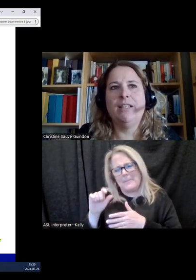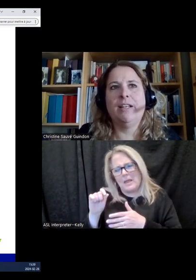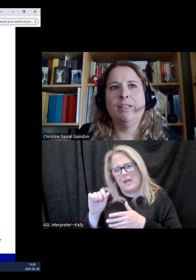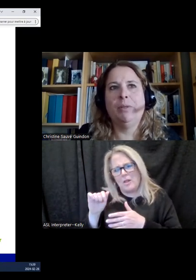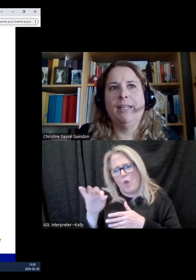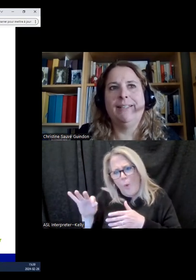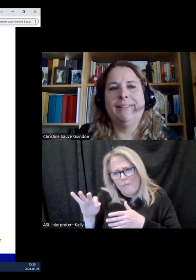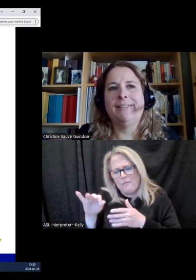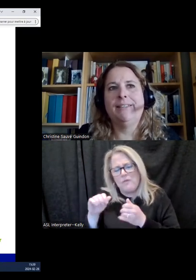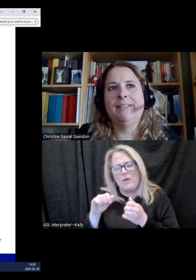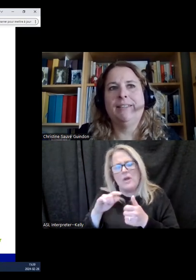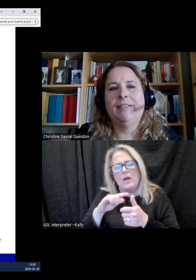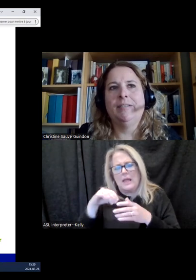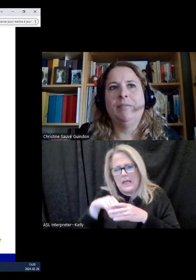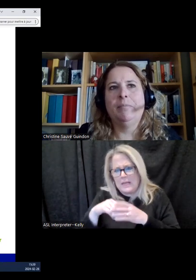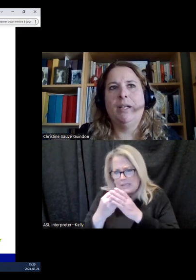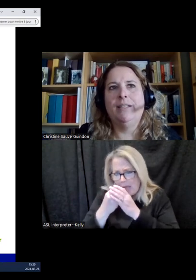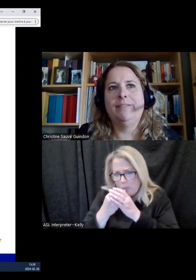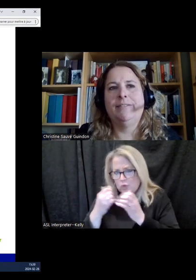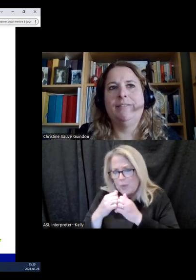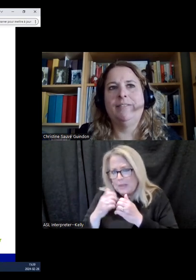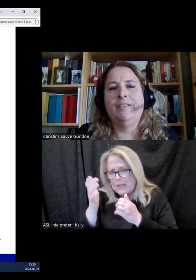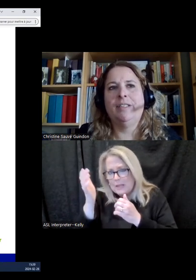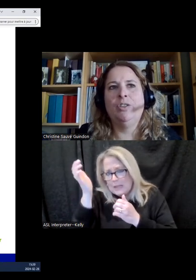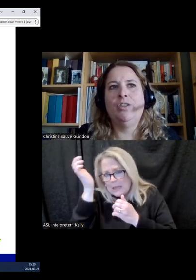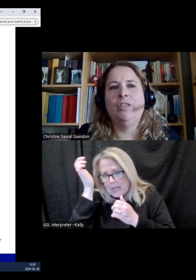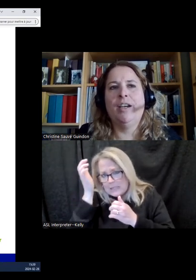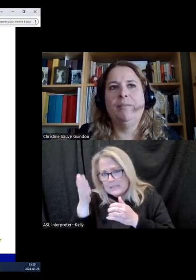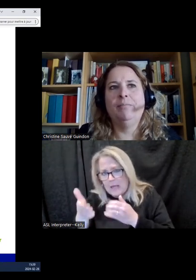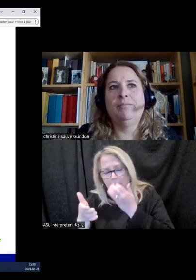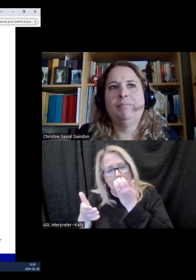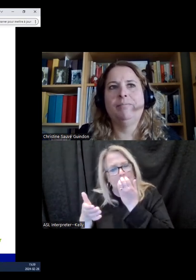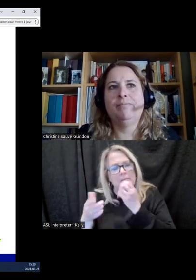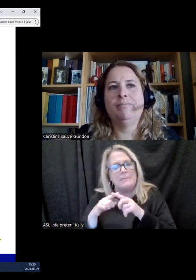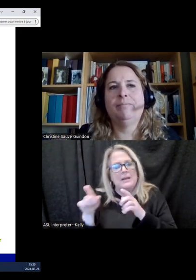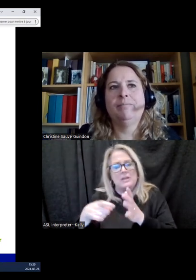there's lettuce on his plate. But he took the time